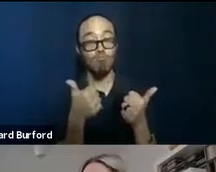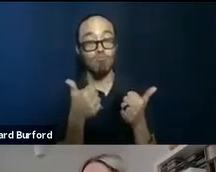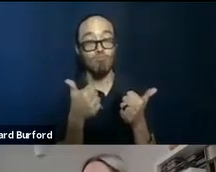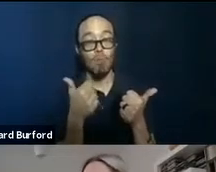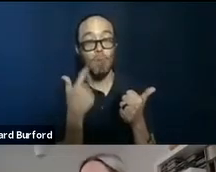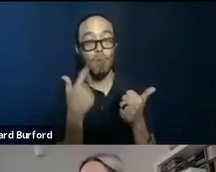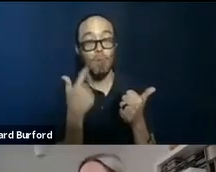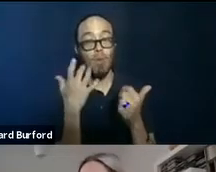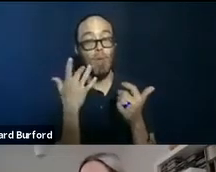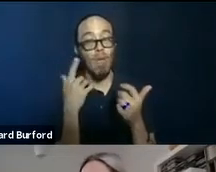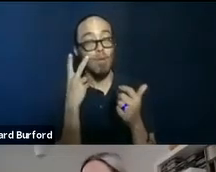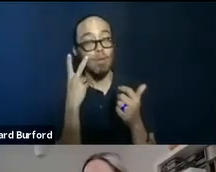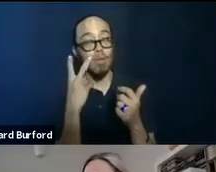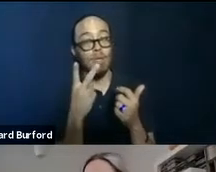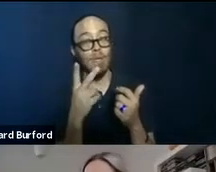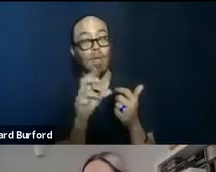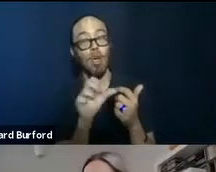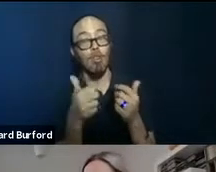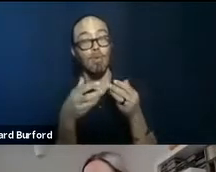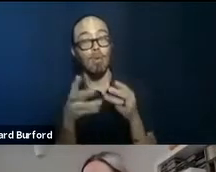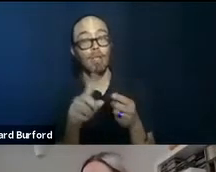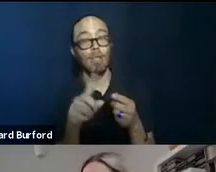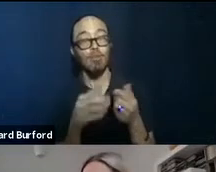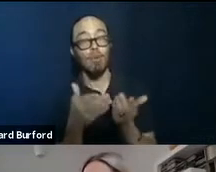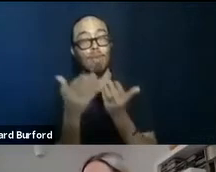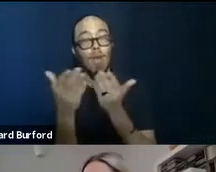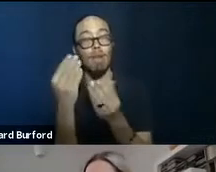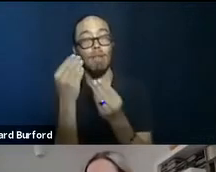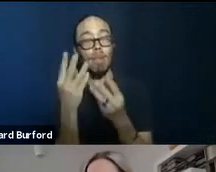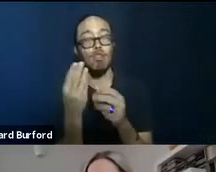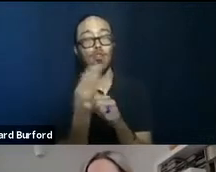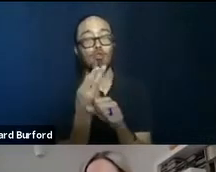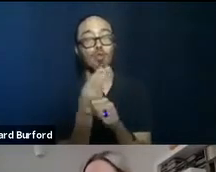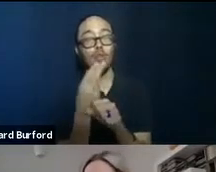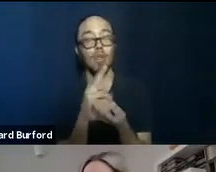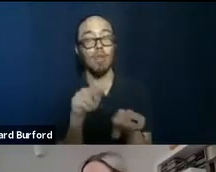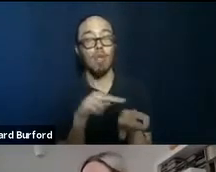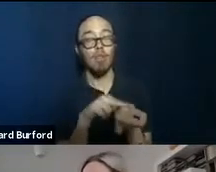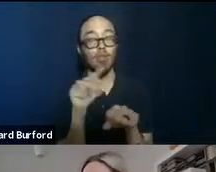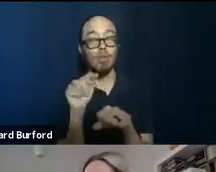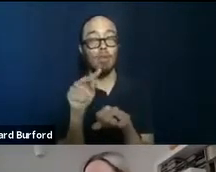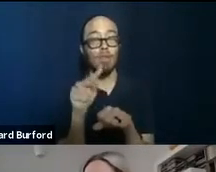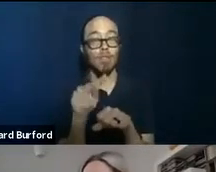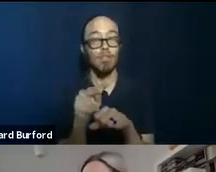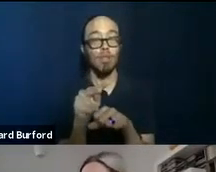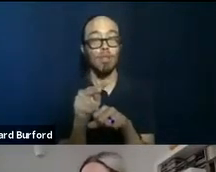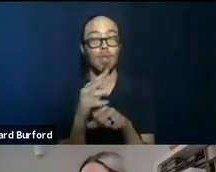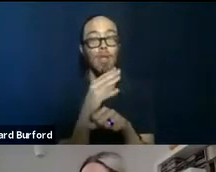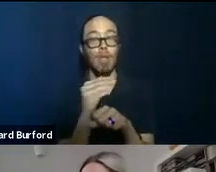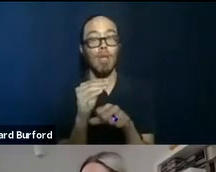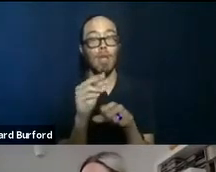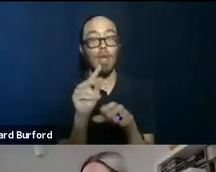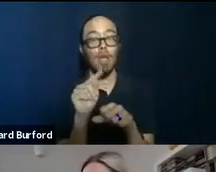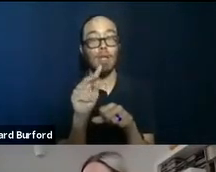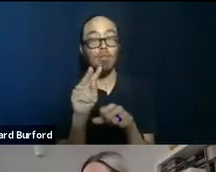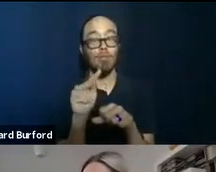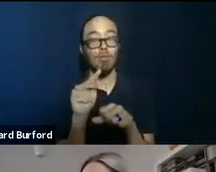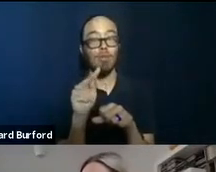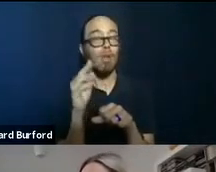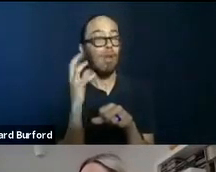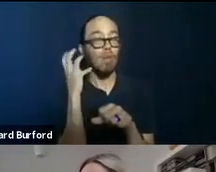seeing a way to provide information to them using national television and the national